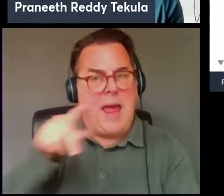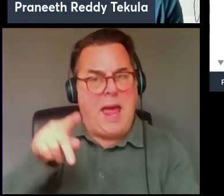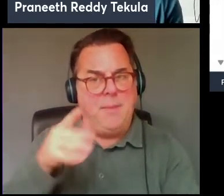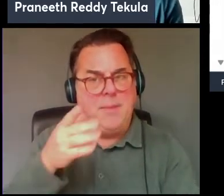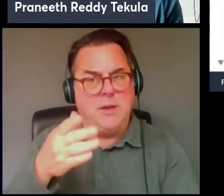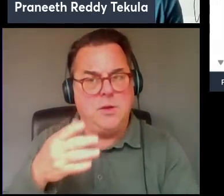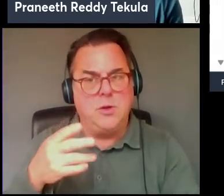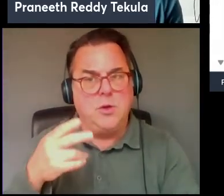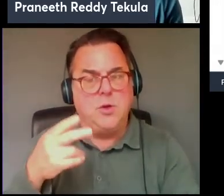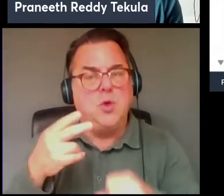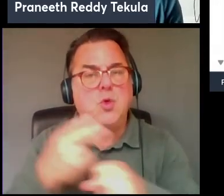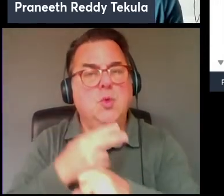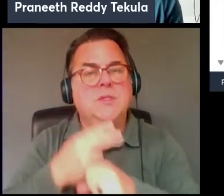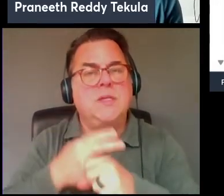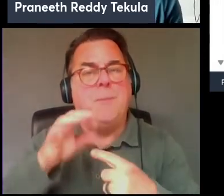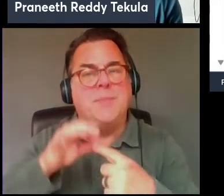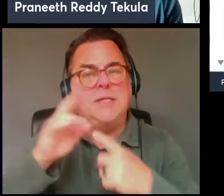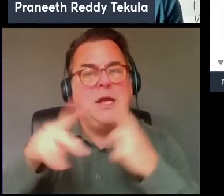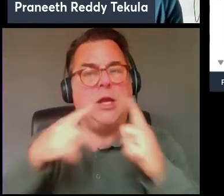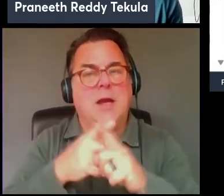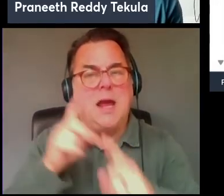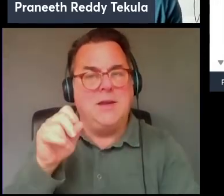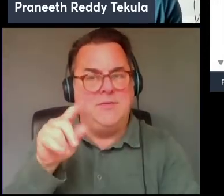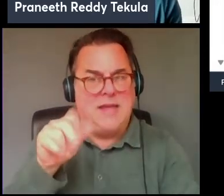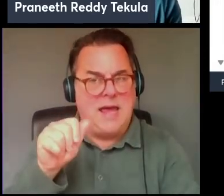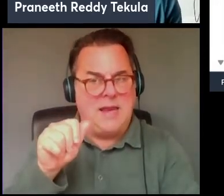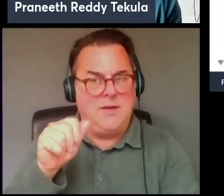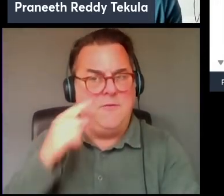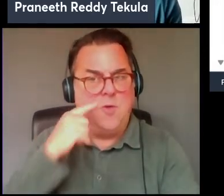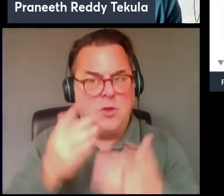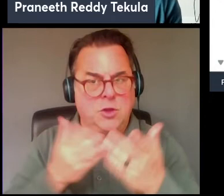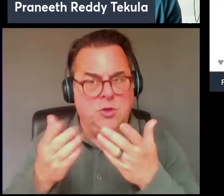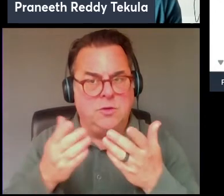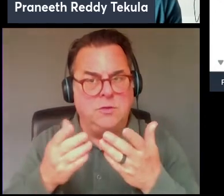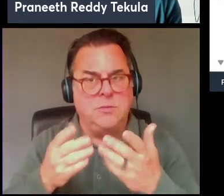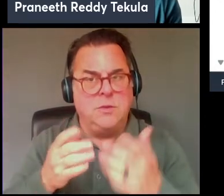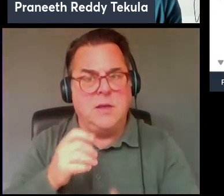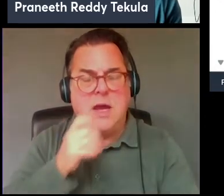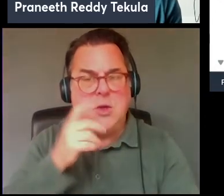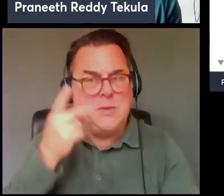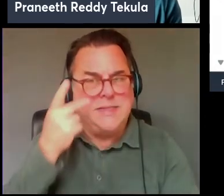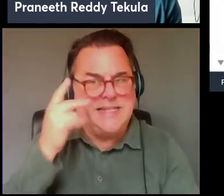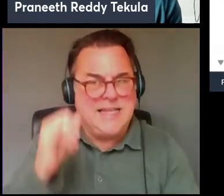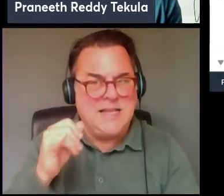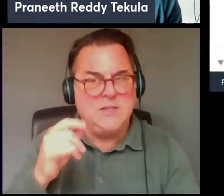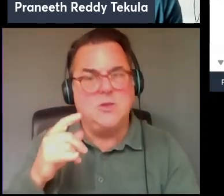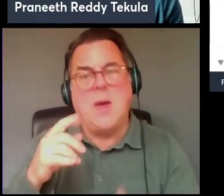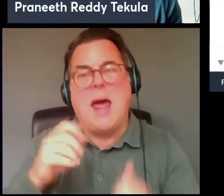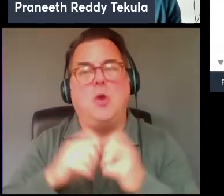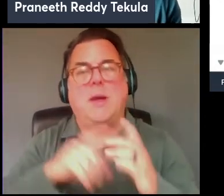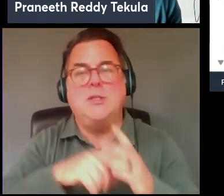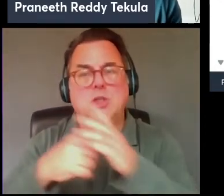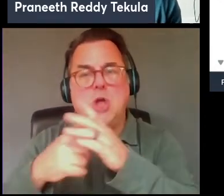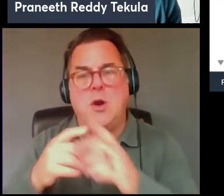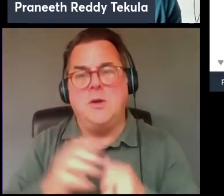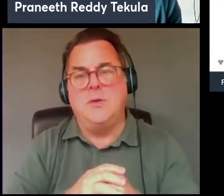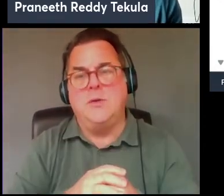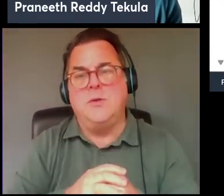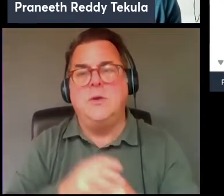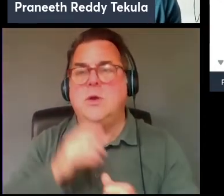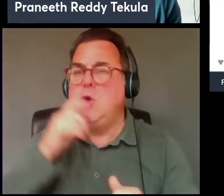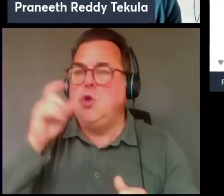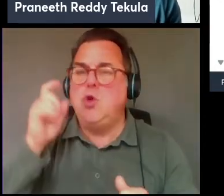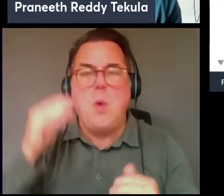Kubernetes, uh, one of the AWS service, but I don't see Kubernetes over here to get started. But Yeah. you don't have to worry about